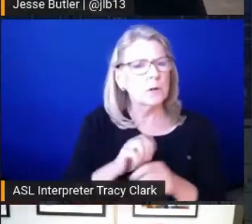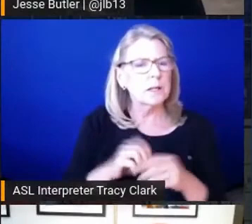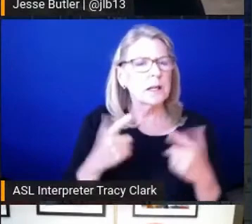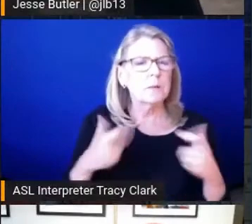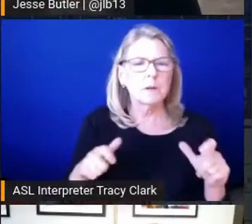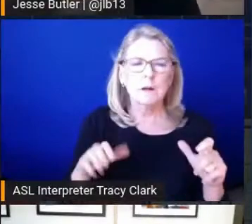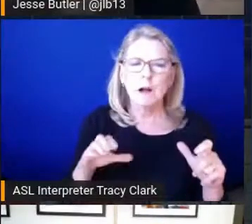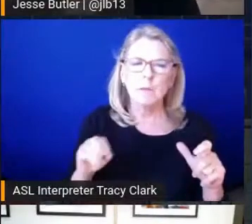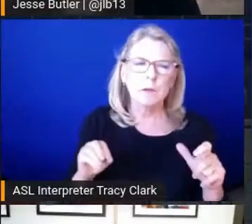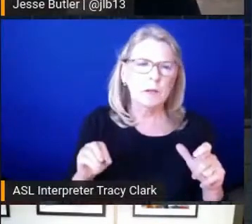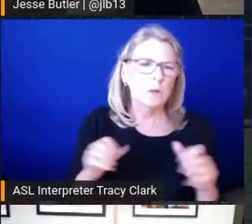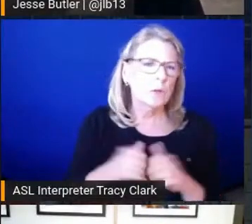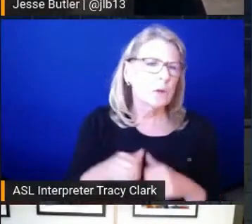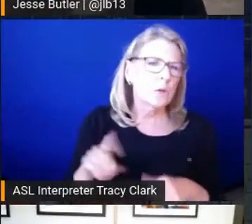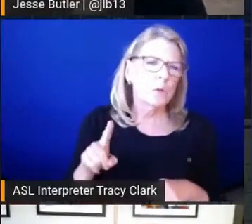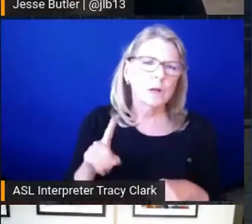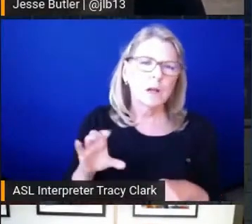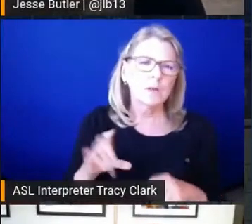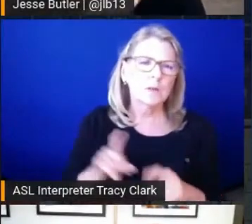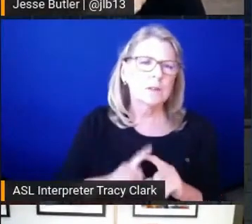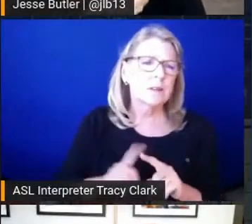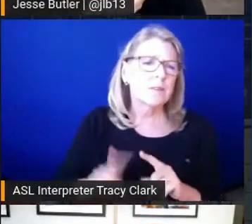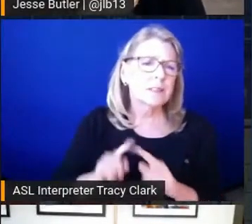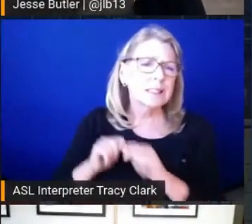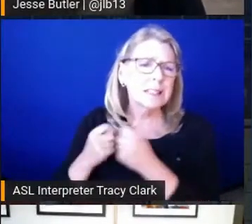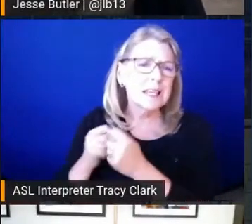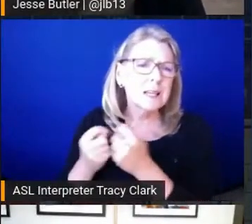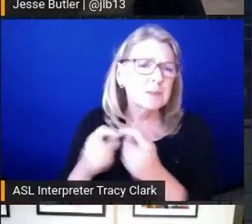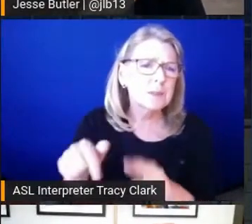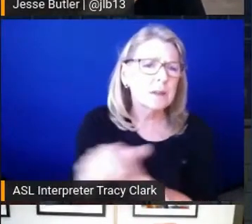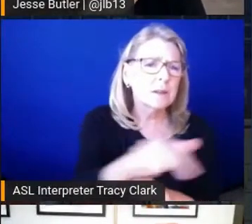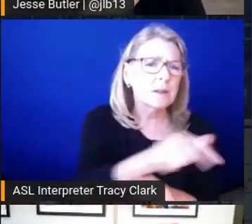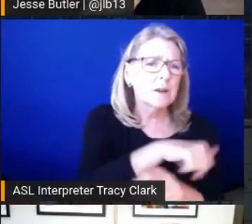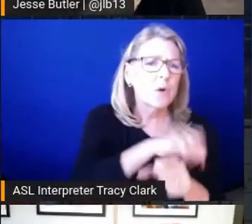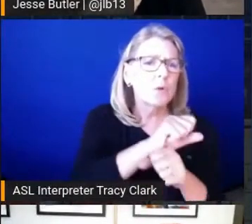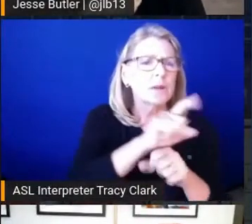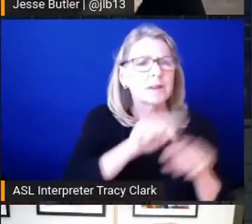100 different application development teams, all working on different microservices.